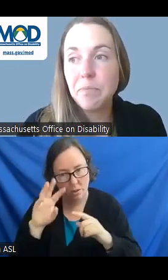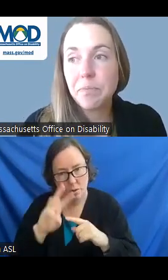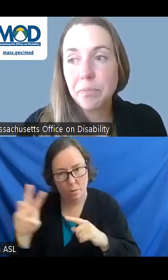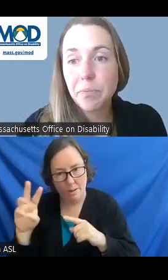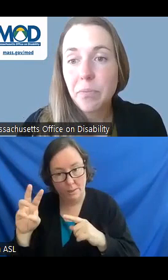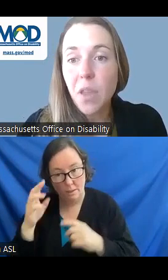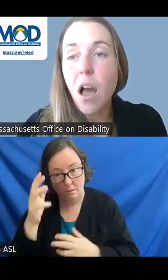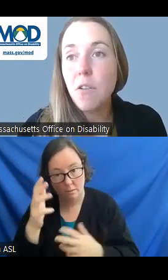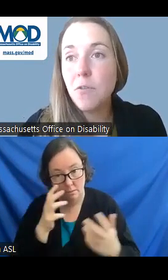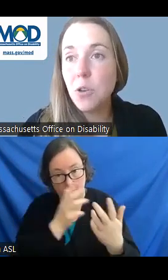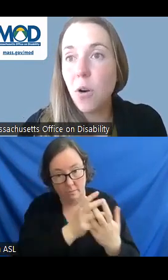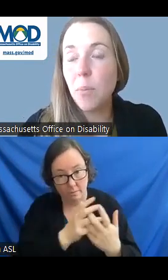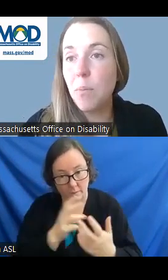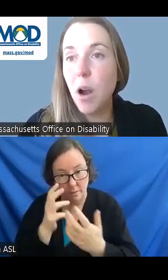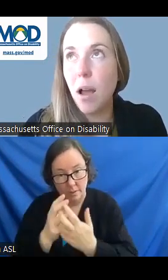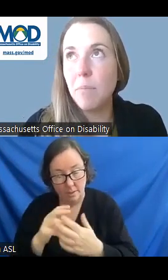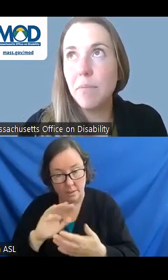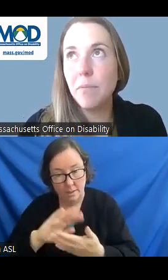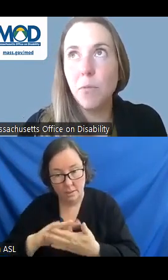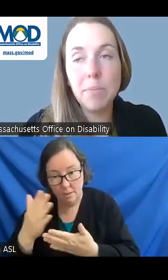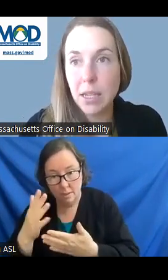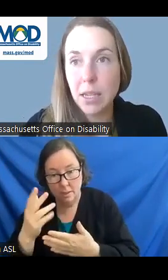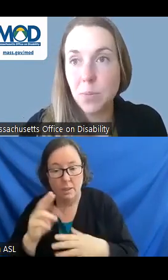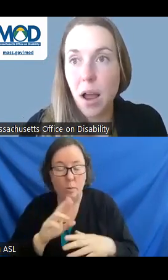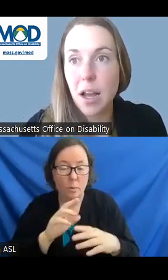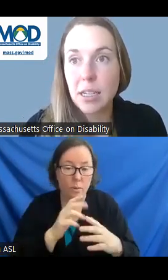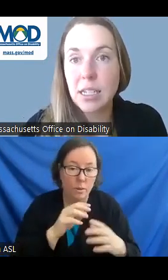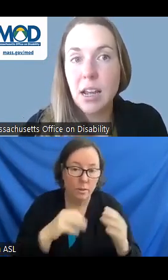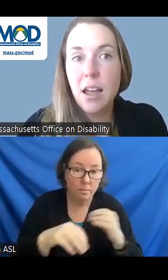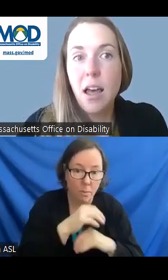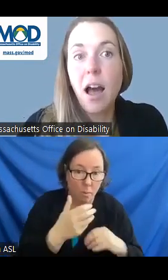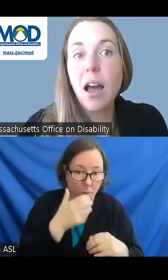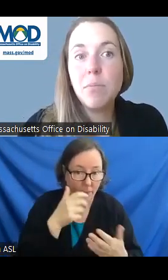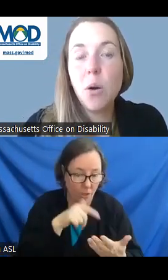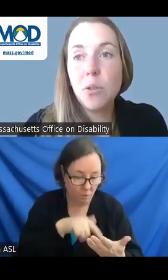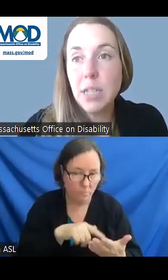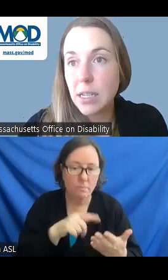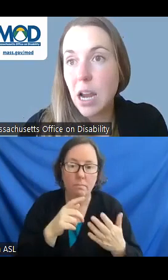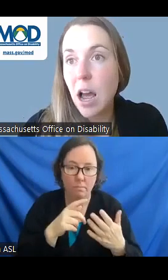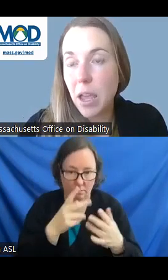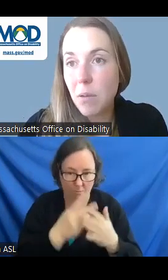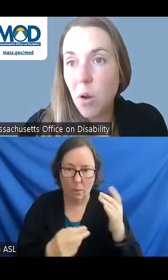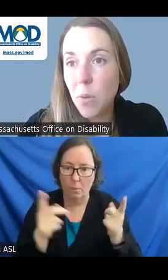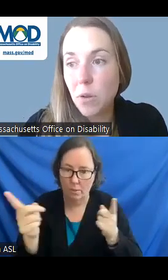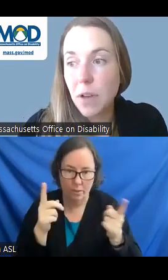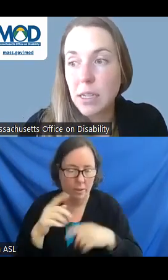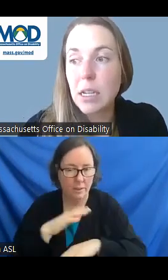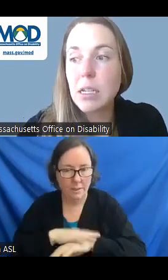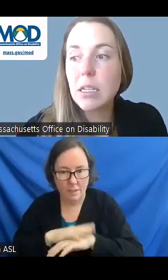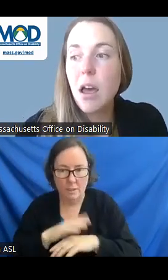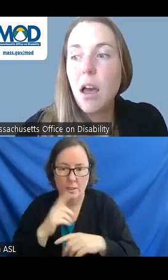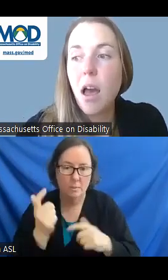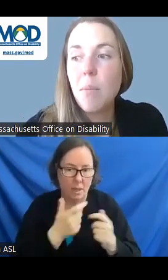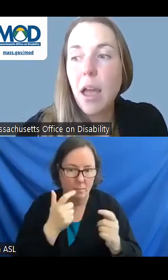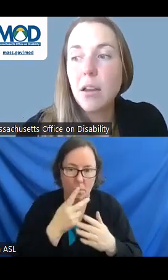accessibility of your web-based products on both desktop and mobile